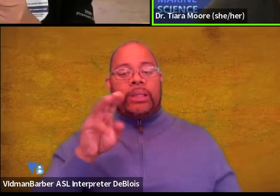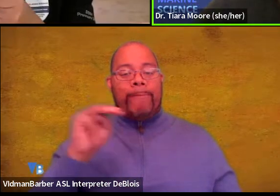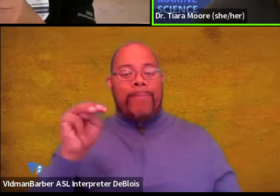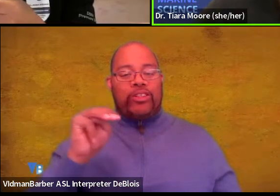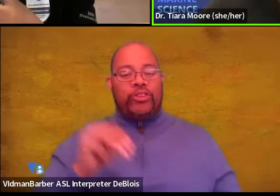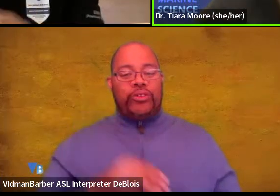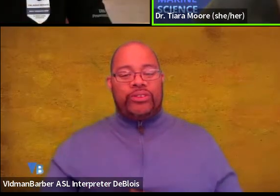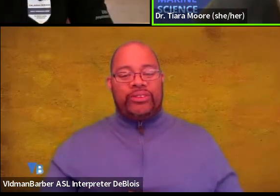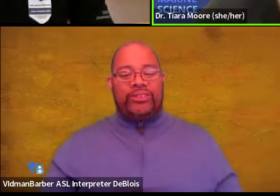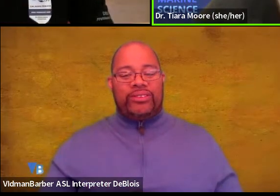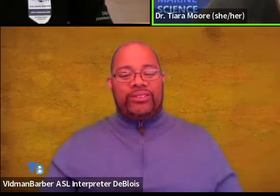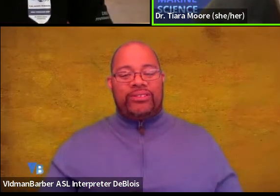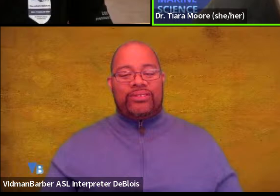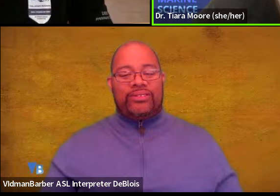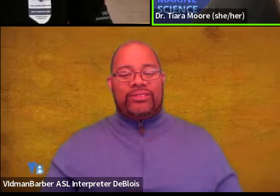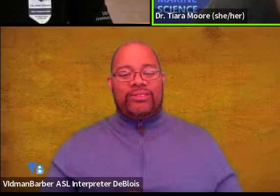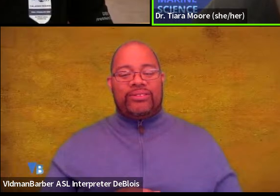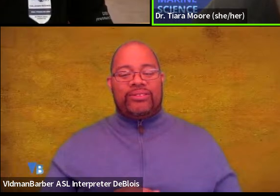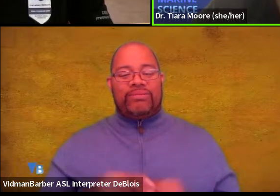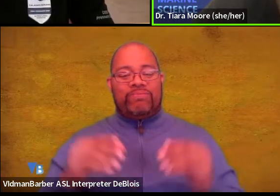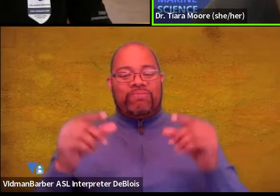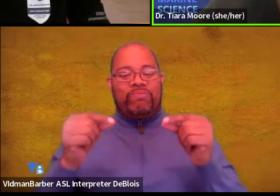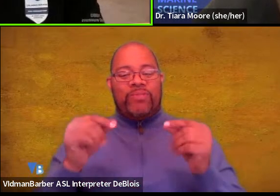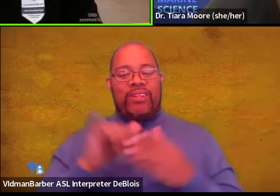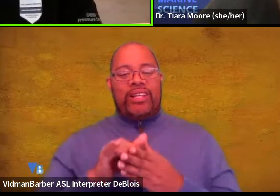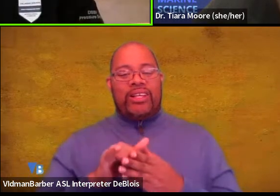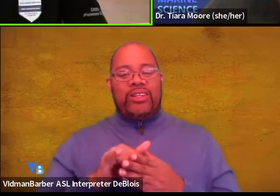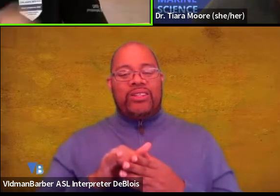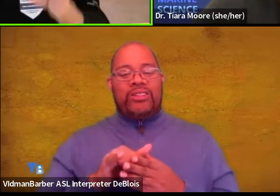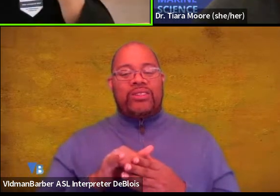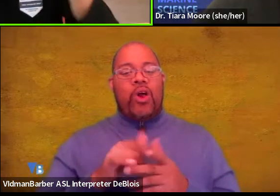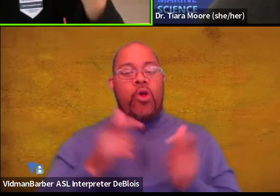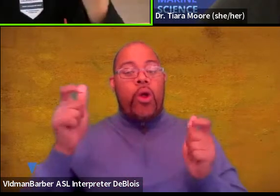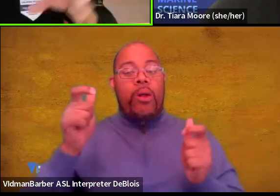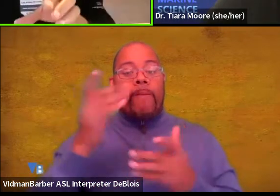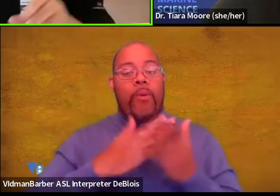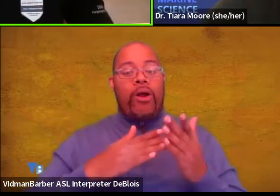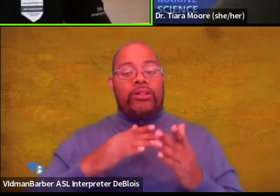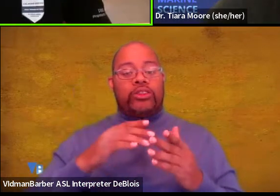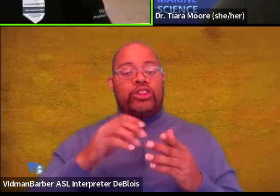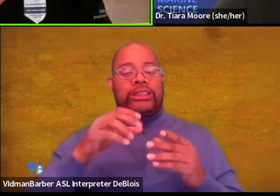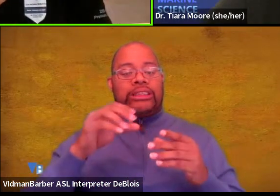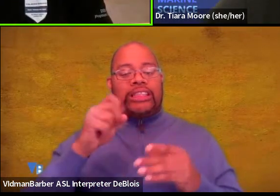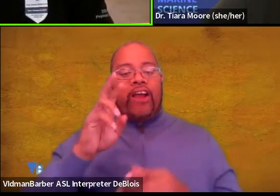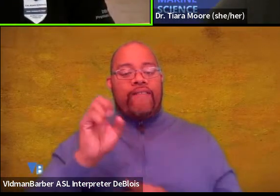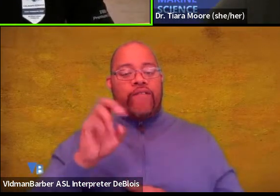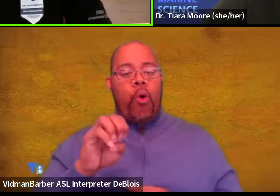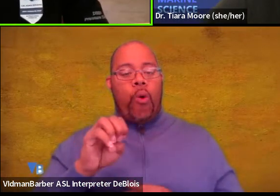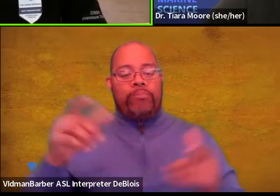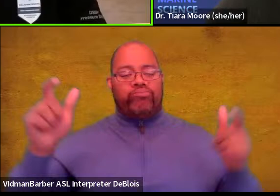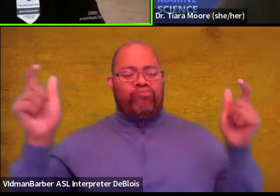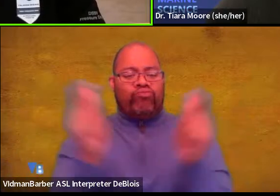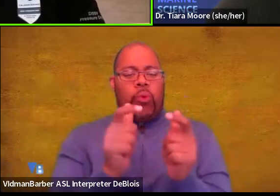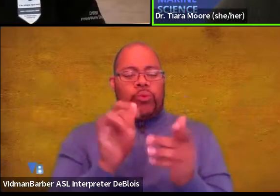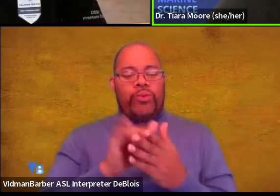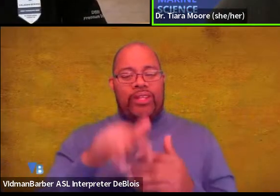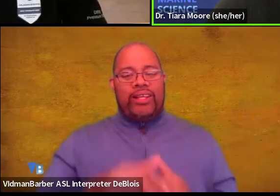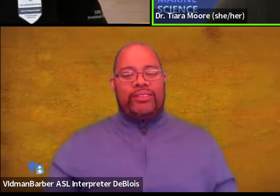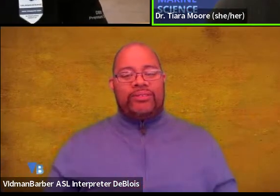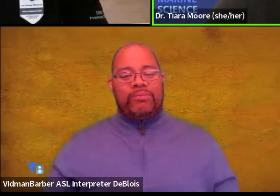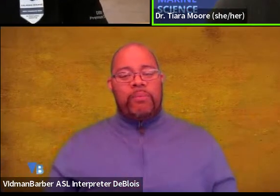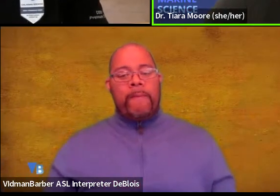meters. That's so cute. And this was a larger piece of styrofoam packing material that shrunk down to this size.